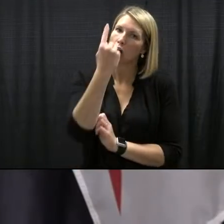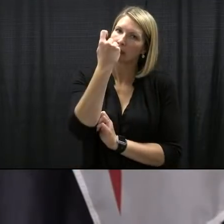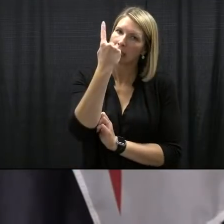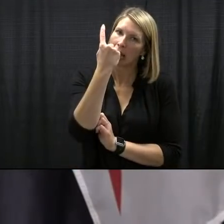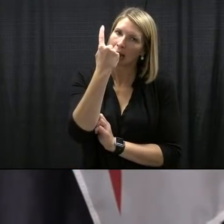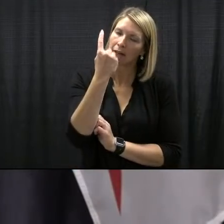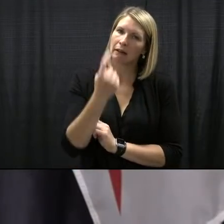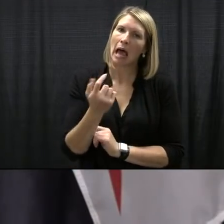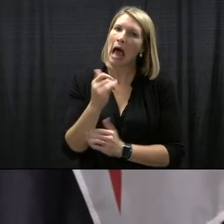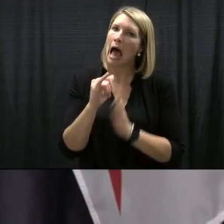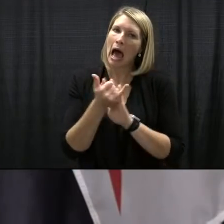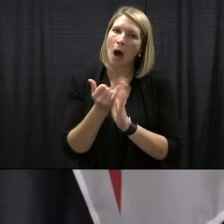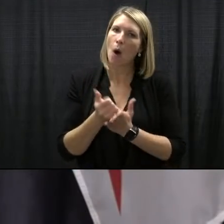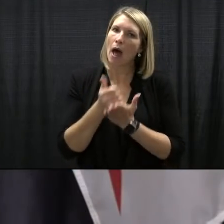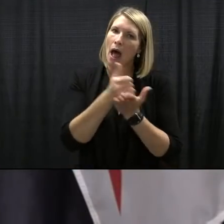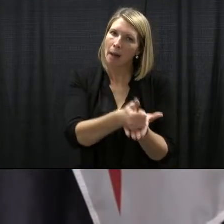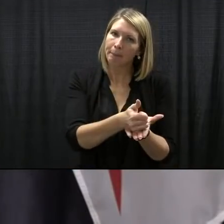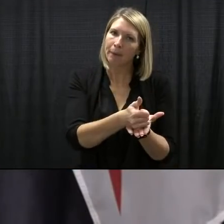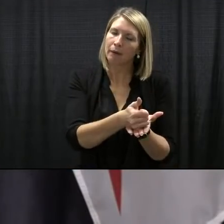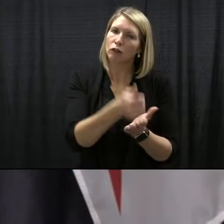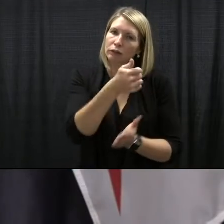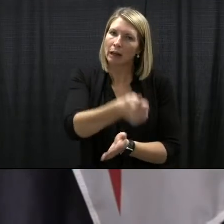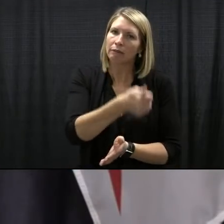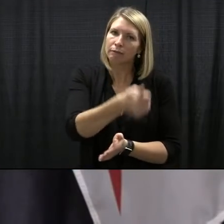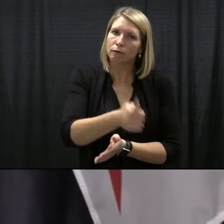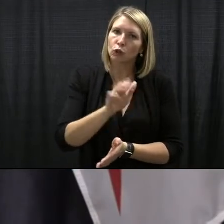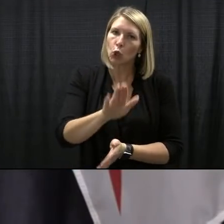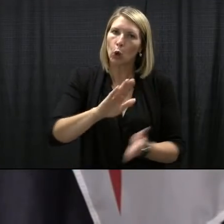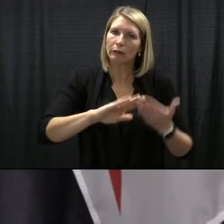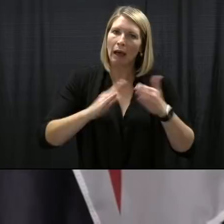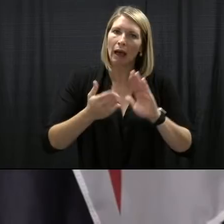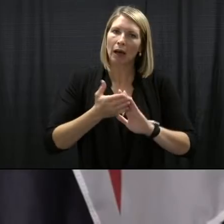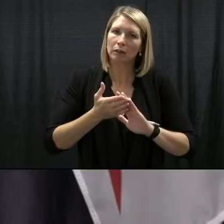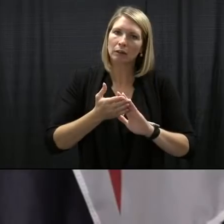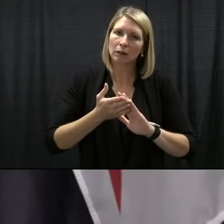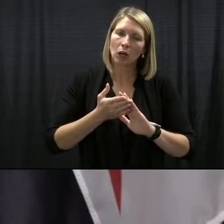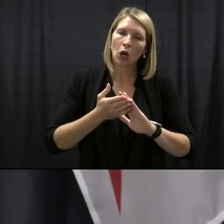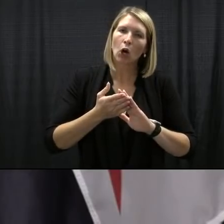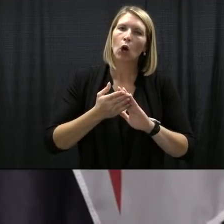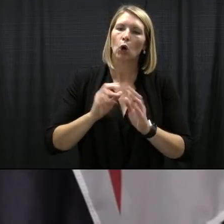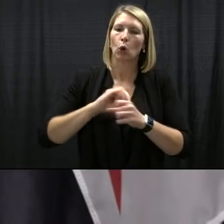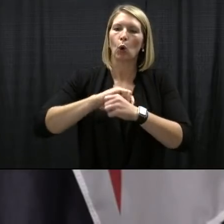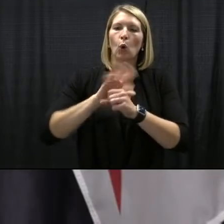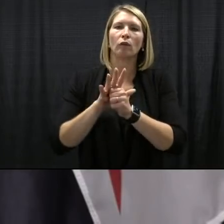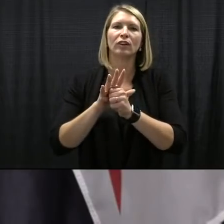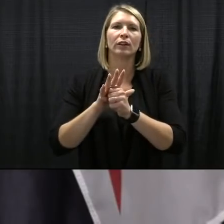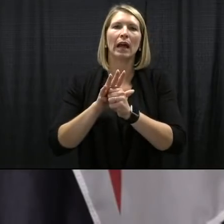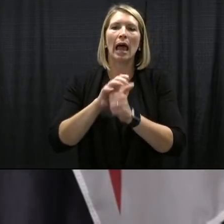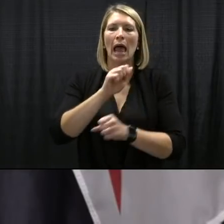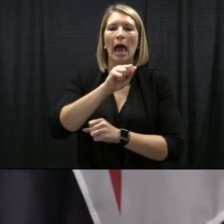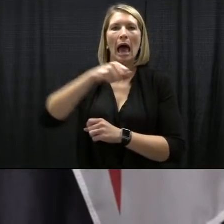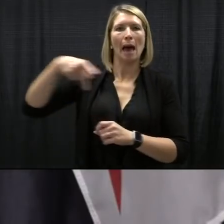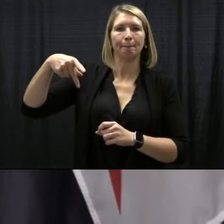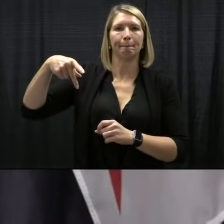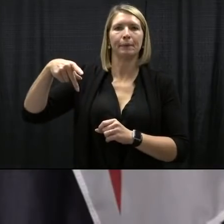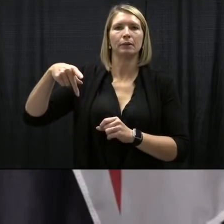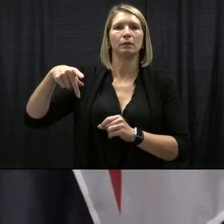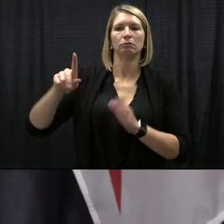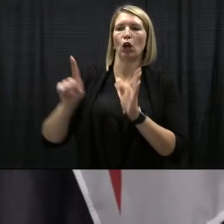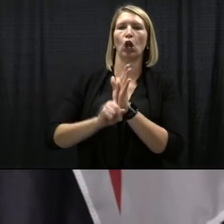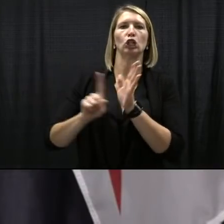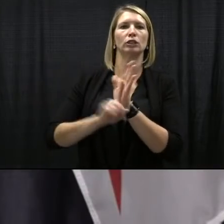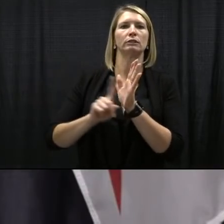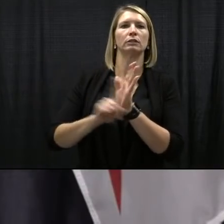have a smartphone, this information is secure, it is safe, and it will provide contact